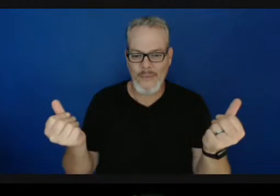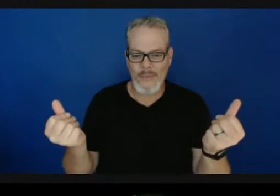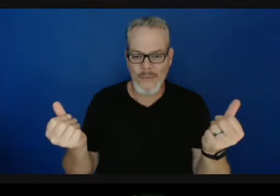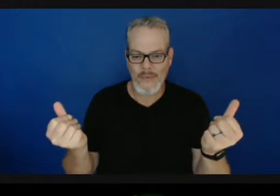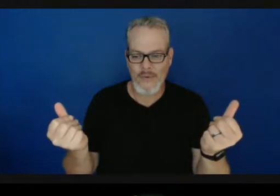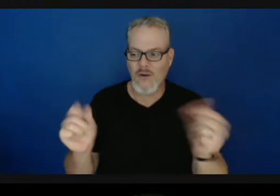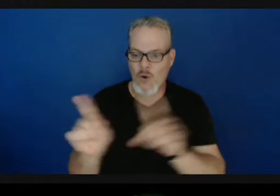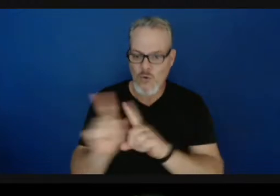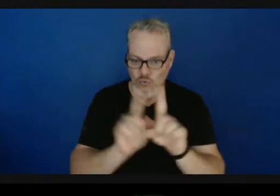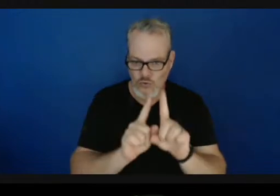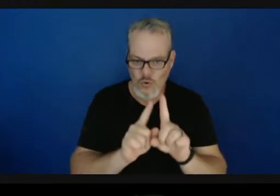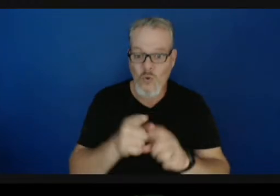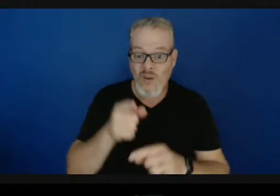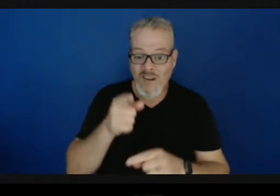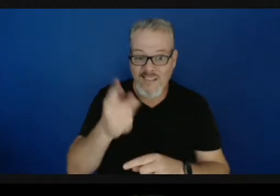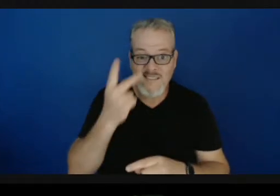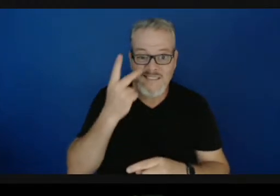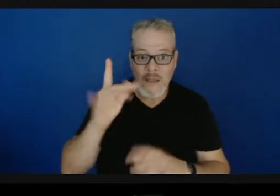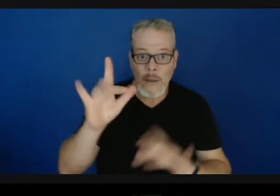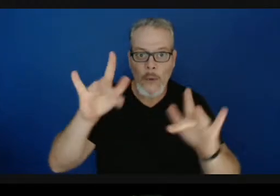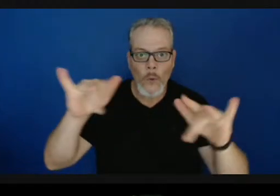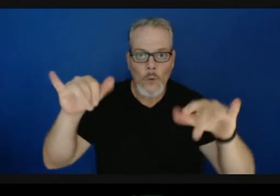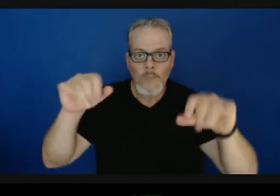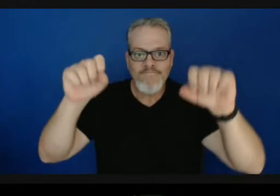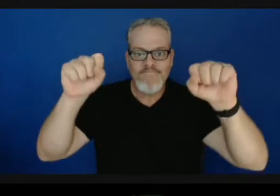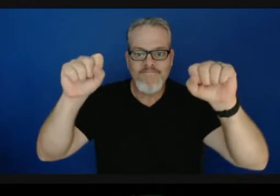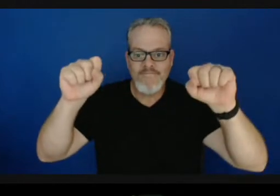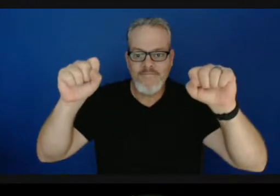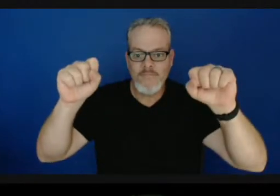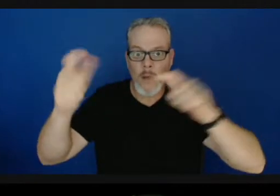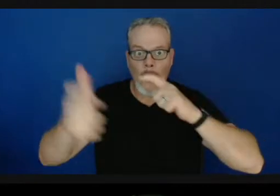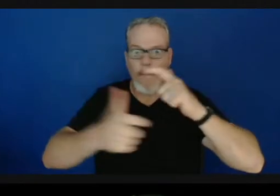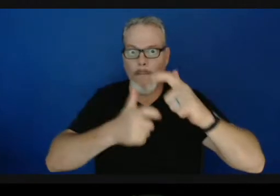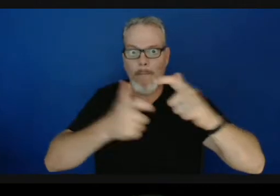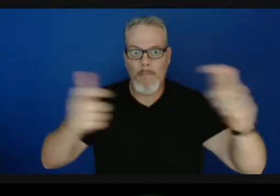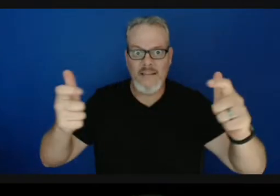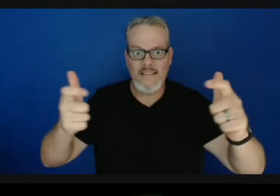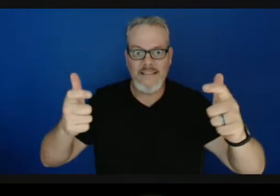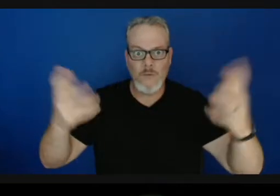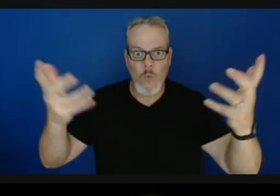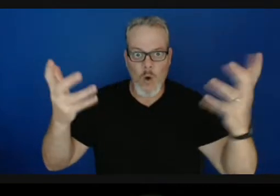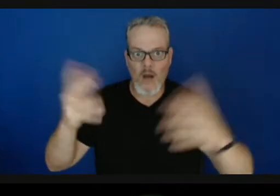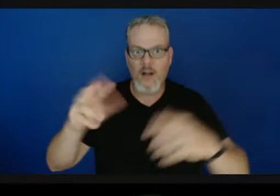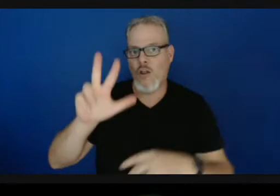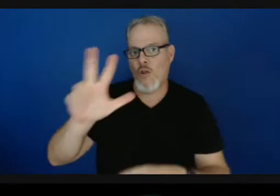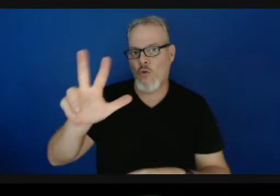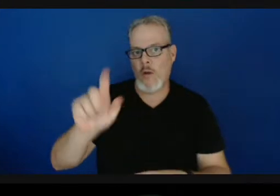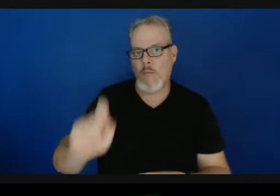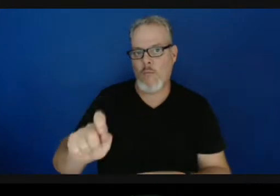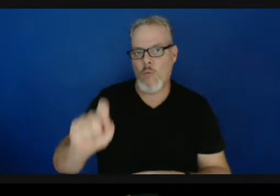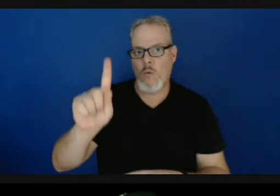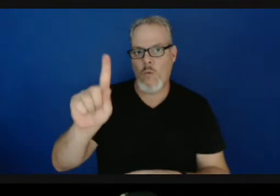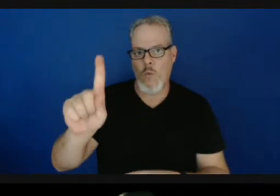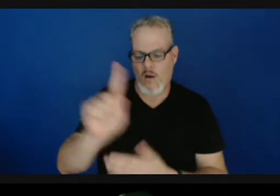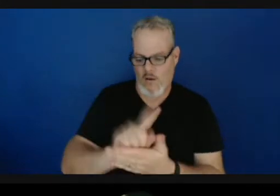Rift cluster, of which the largest event, I want to say, was a 3.1 1 week